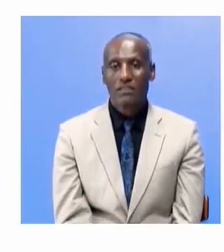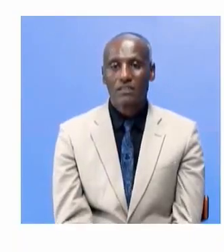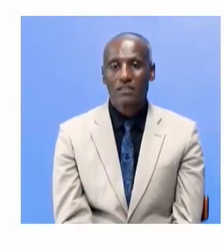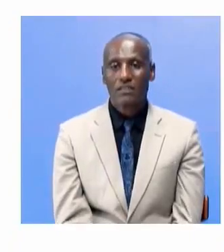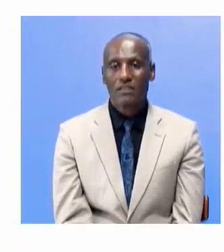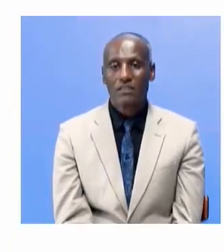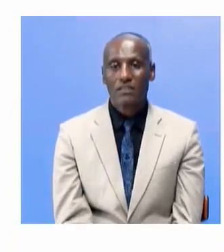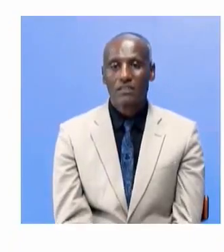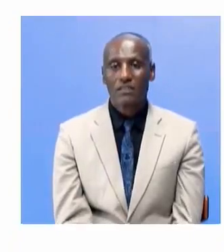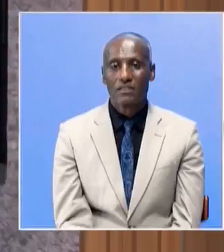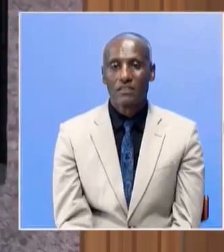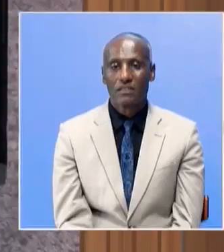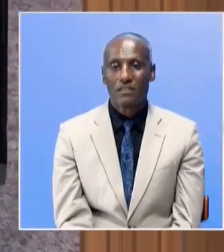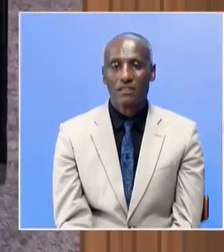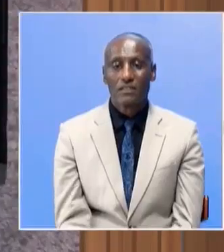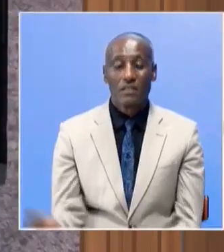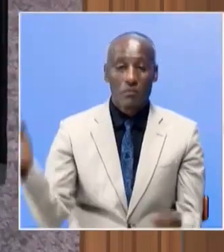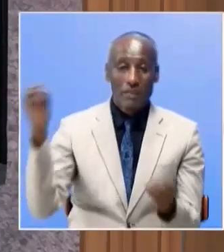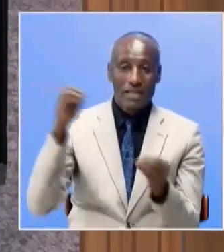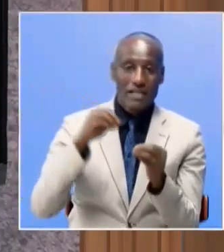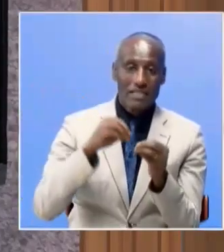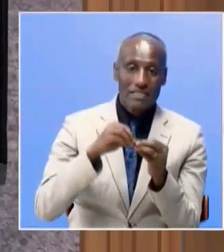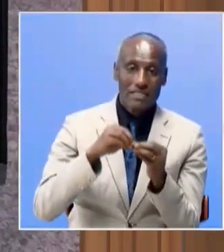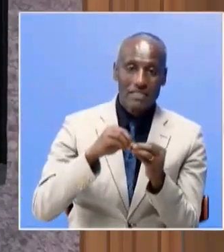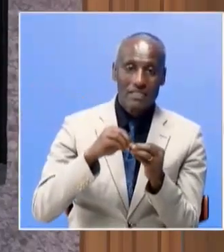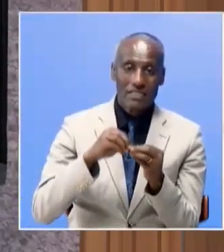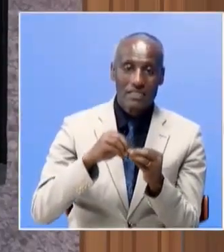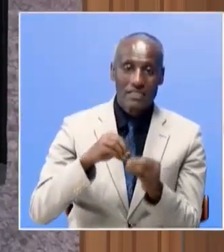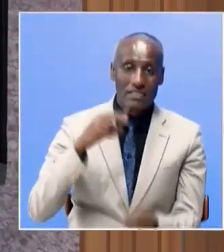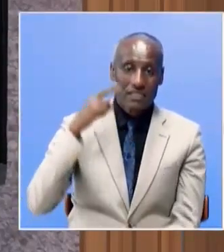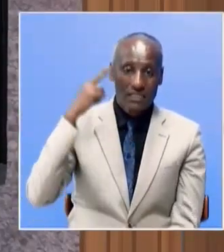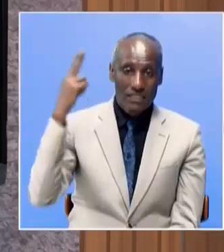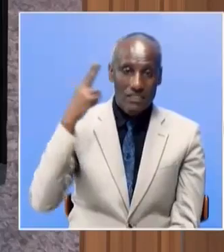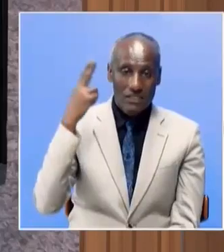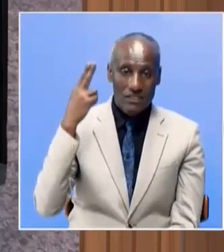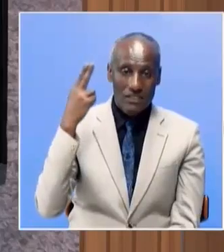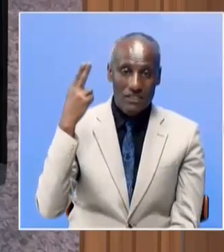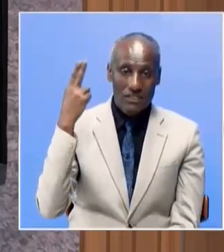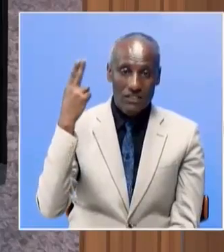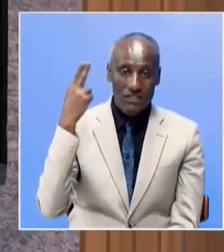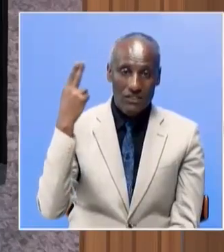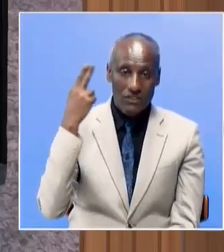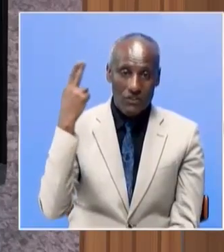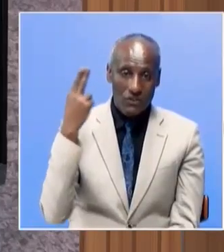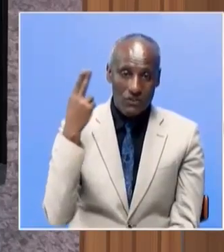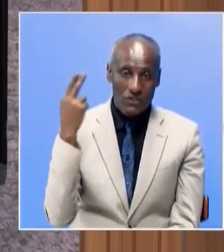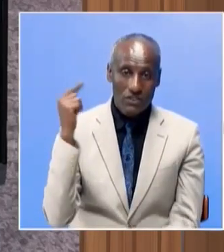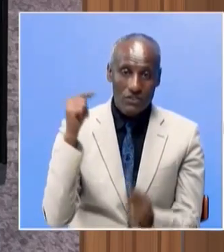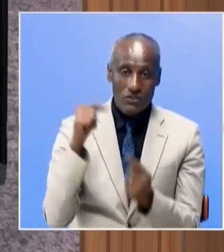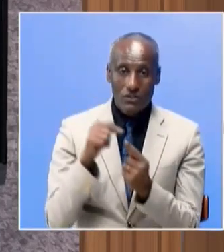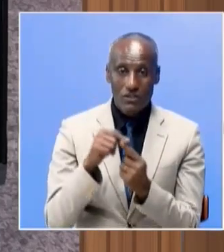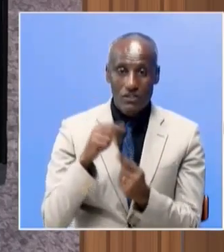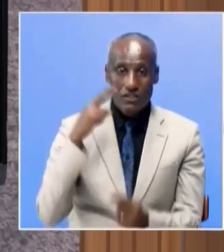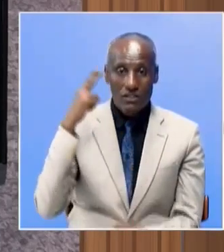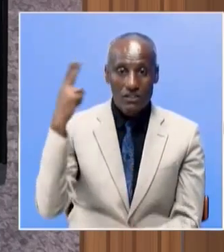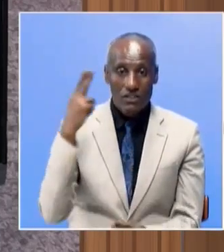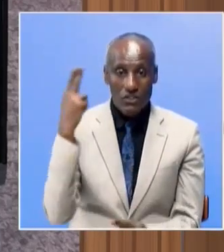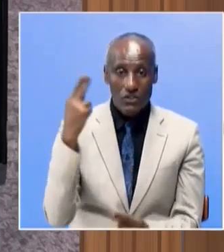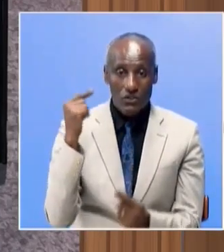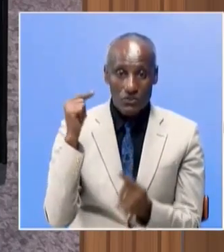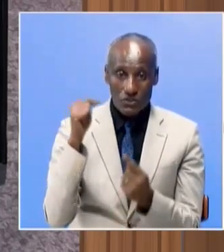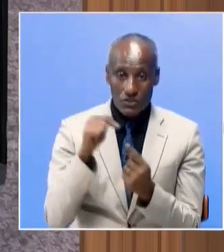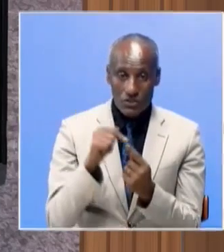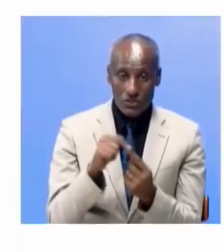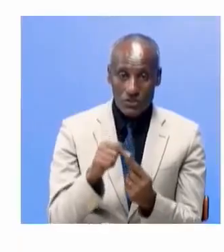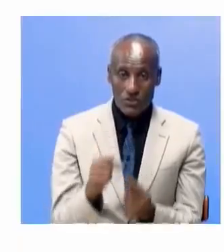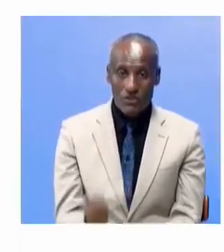Didn't plus used to or used to. Yes, plus